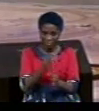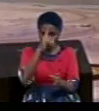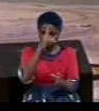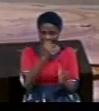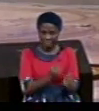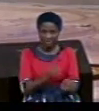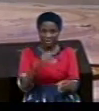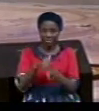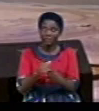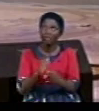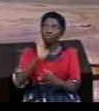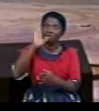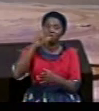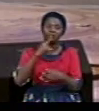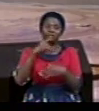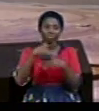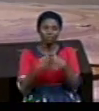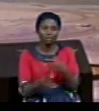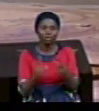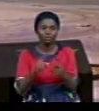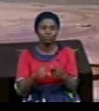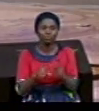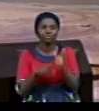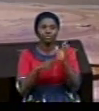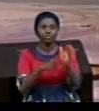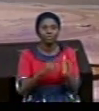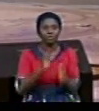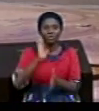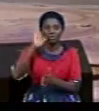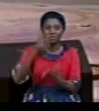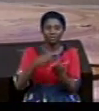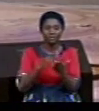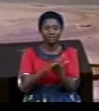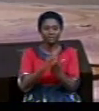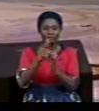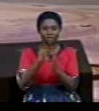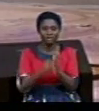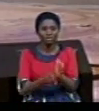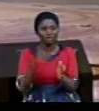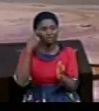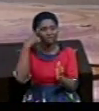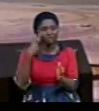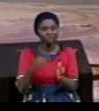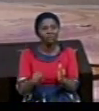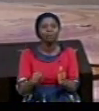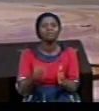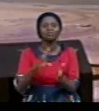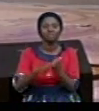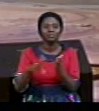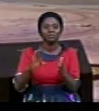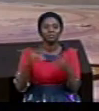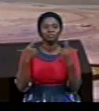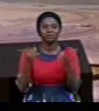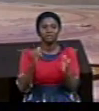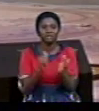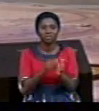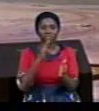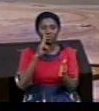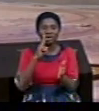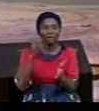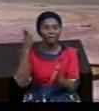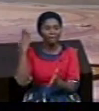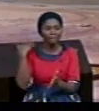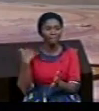freedom from seas that have passed through the forbearance of God in verse 26